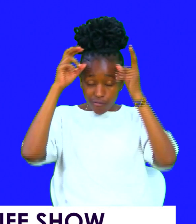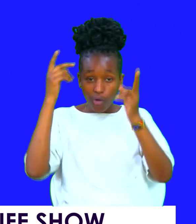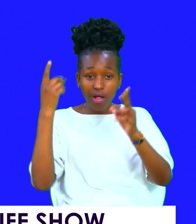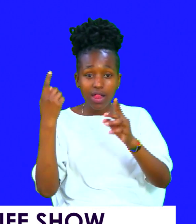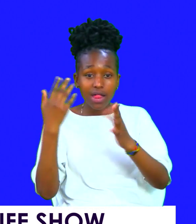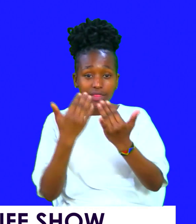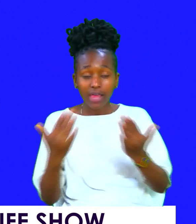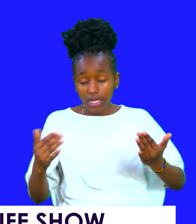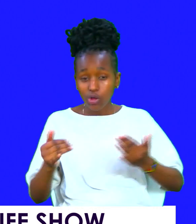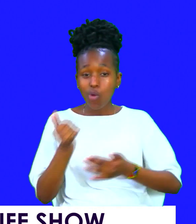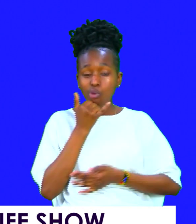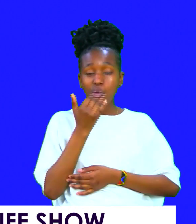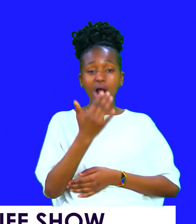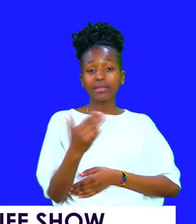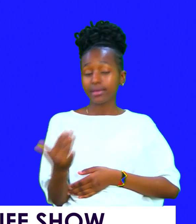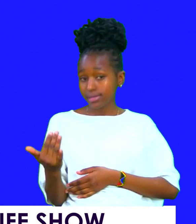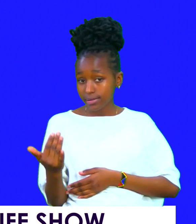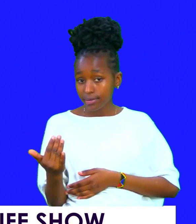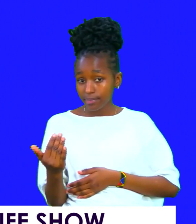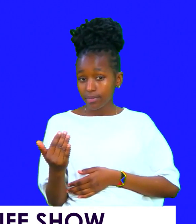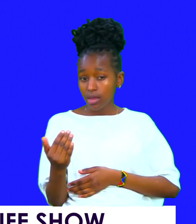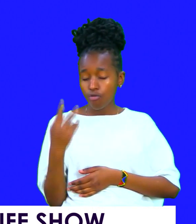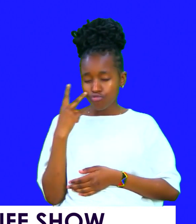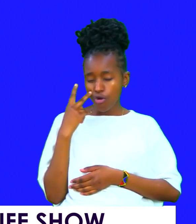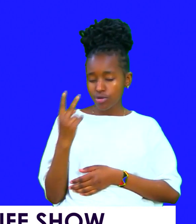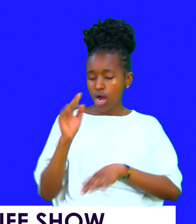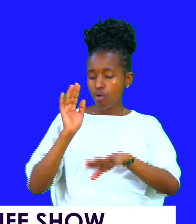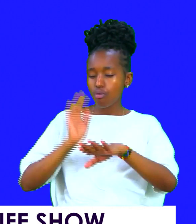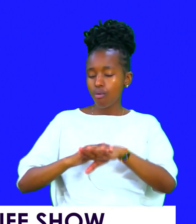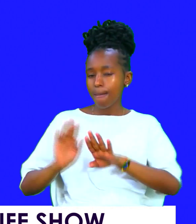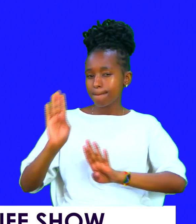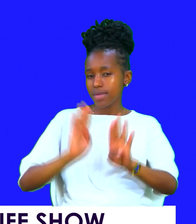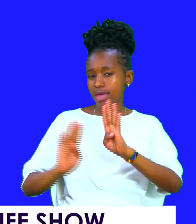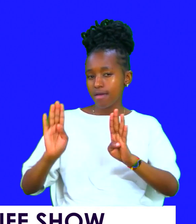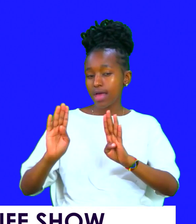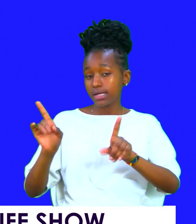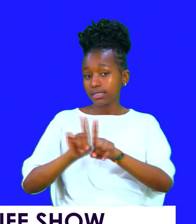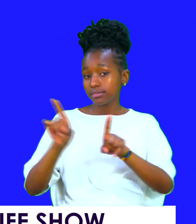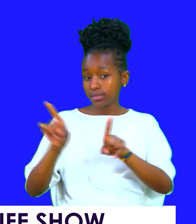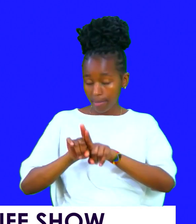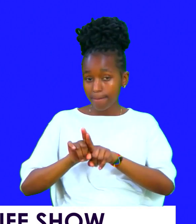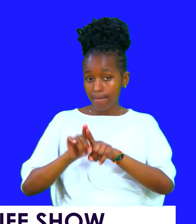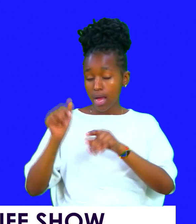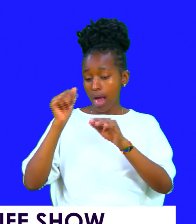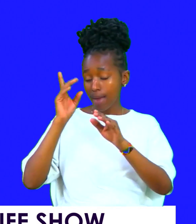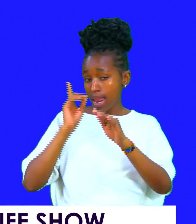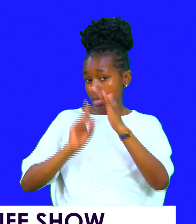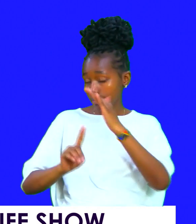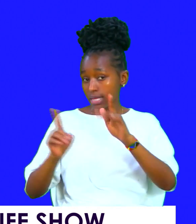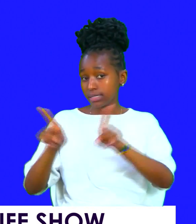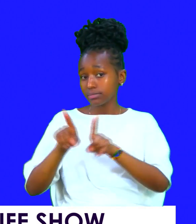towards wrong. It takes discipline and commitment to a philosophy or to a